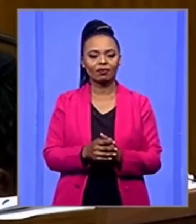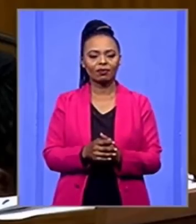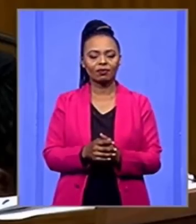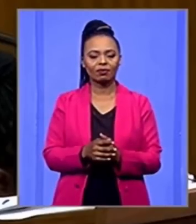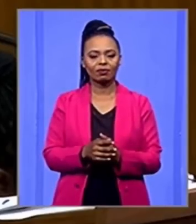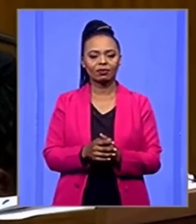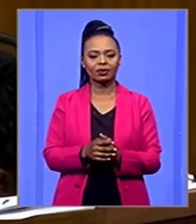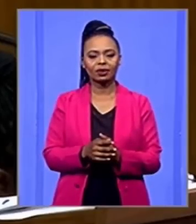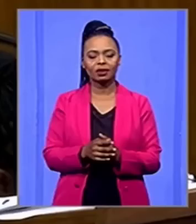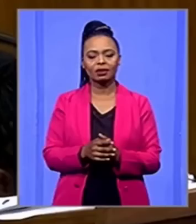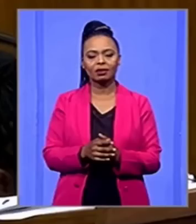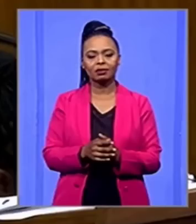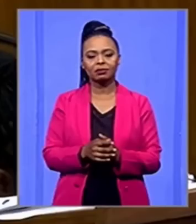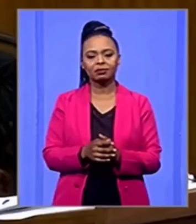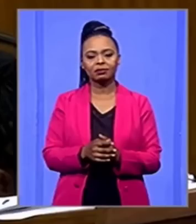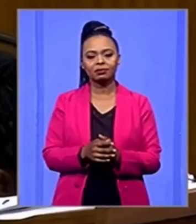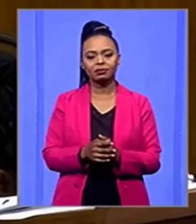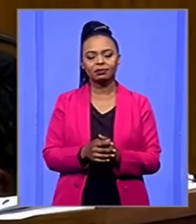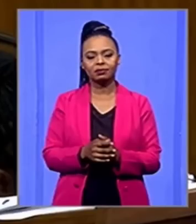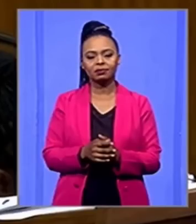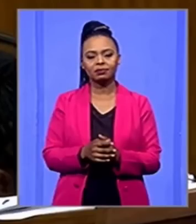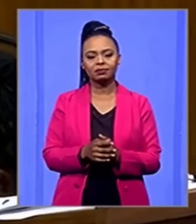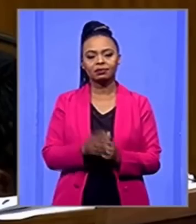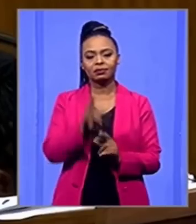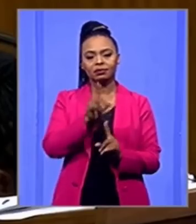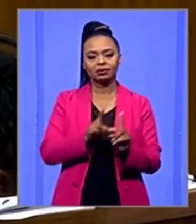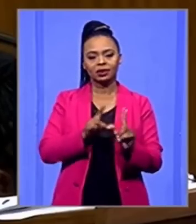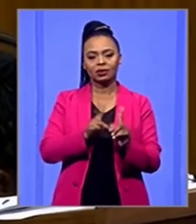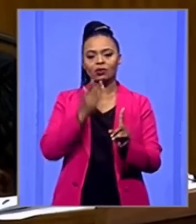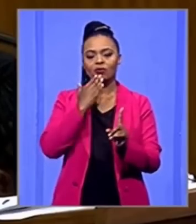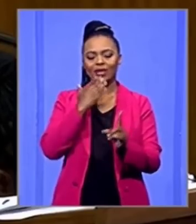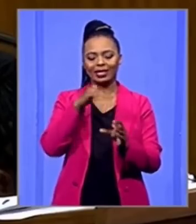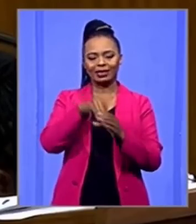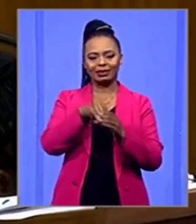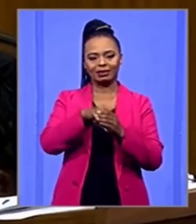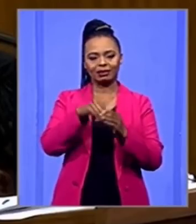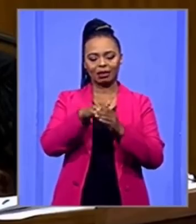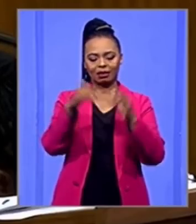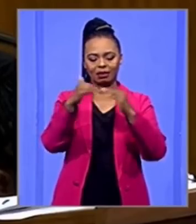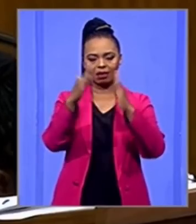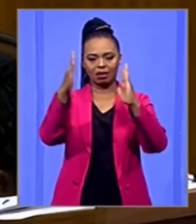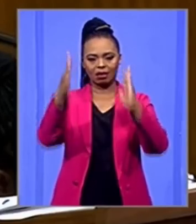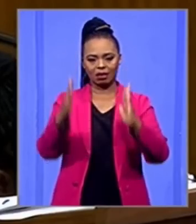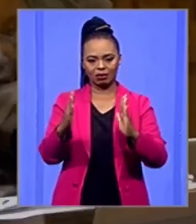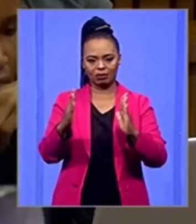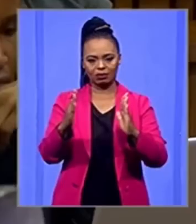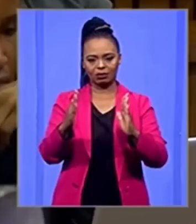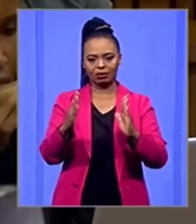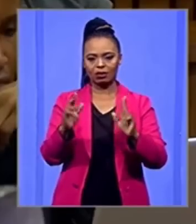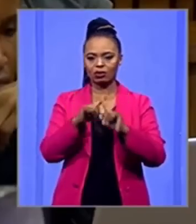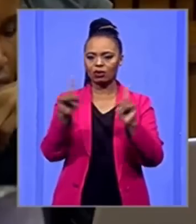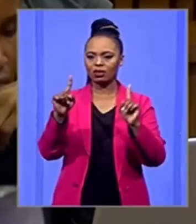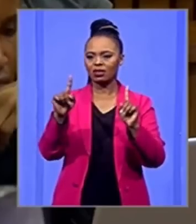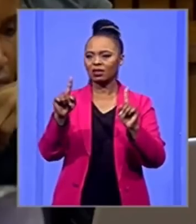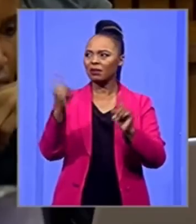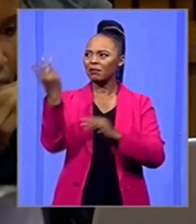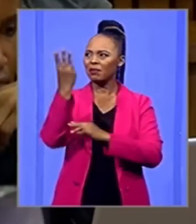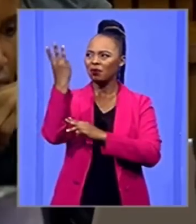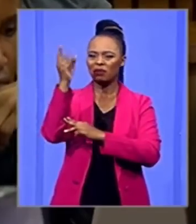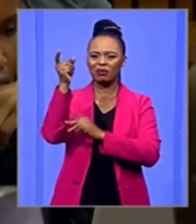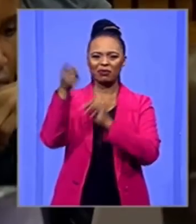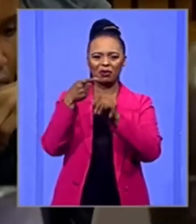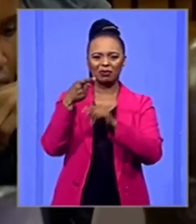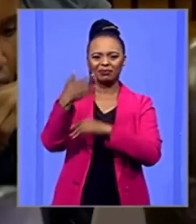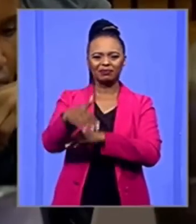by a person who was in his house and there was no robbery there. Baemedi ba utoletše gape